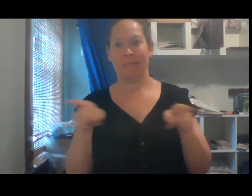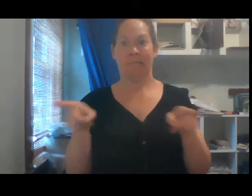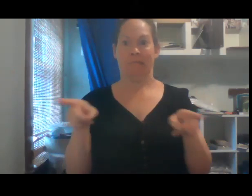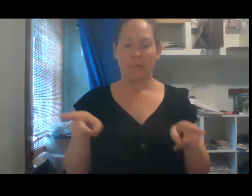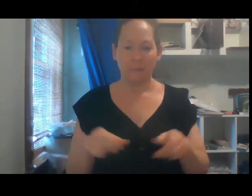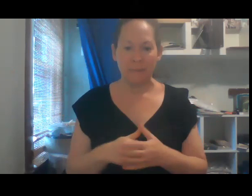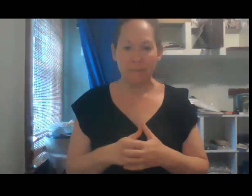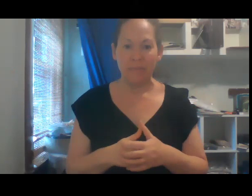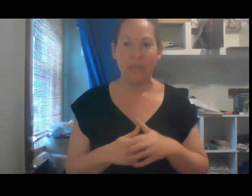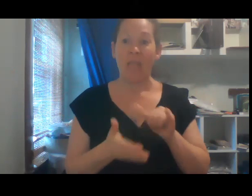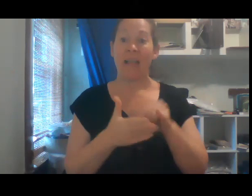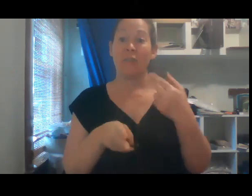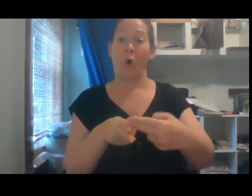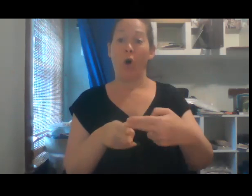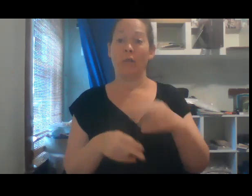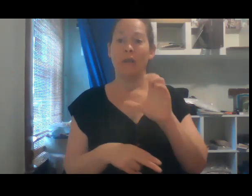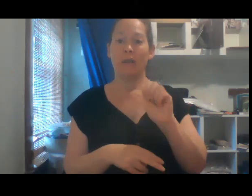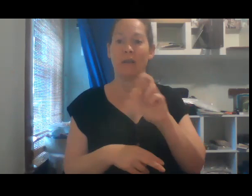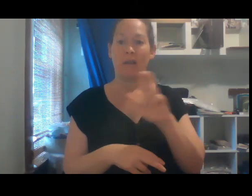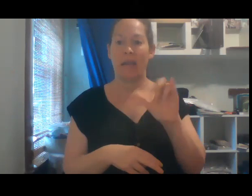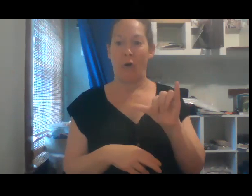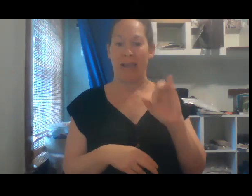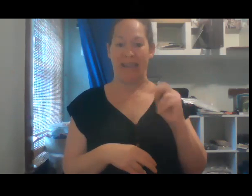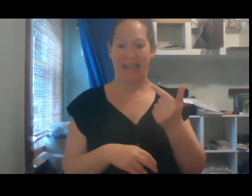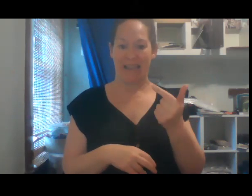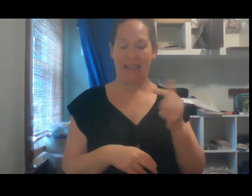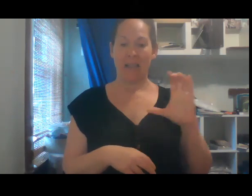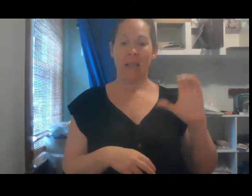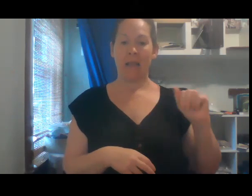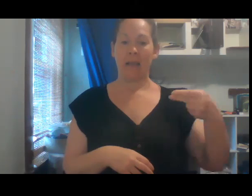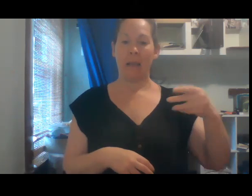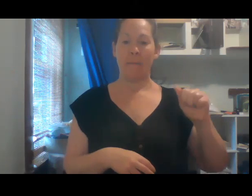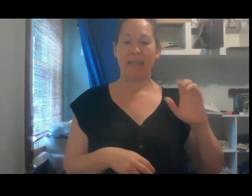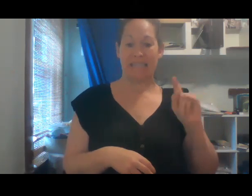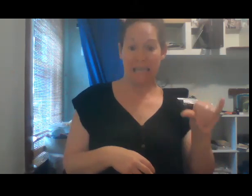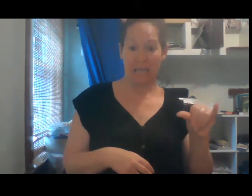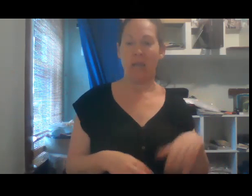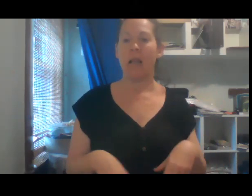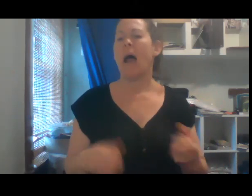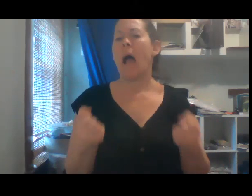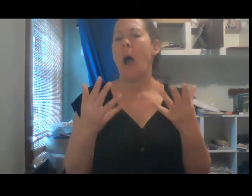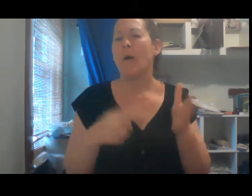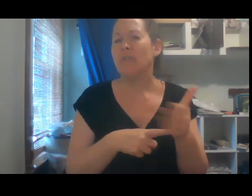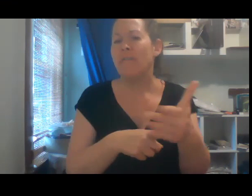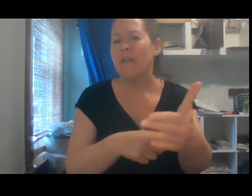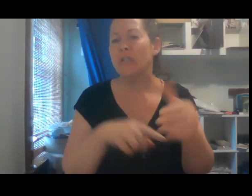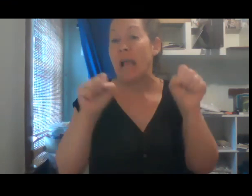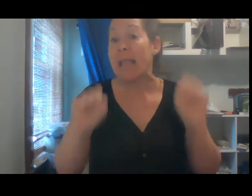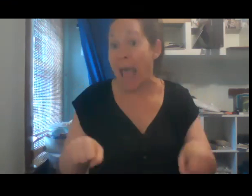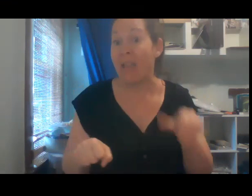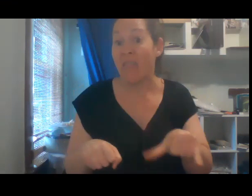called the carrying capacity. That's how much fish this environment can handle in equilibrium.